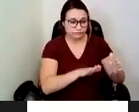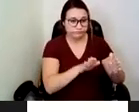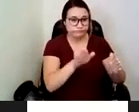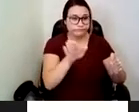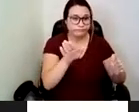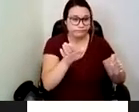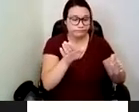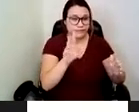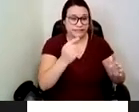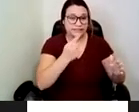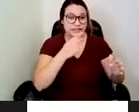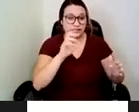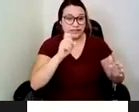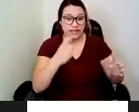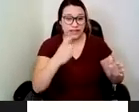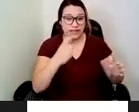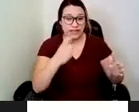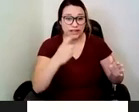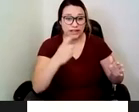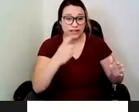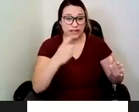serious diagnosis then occurs.